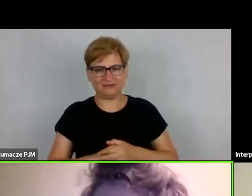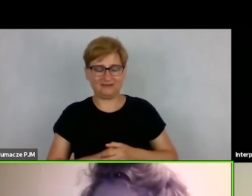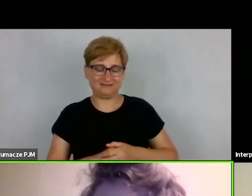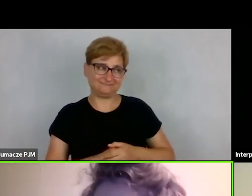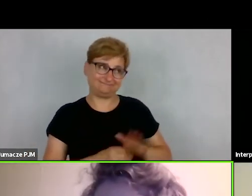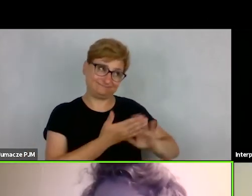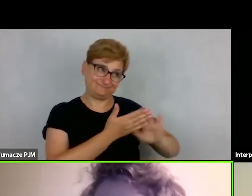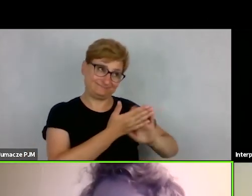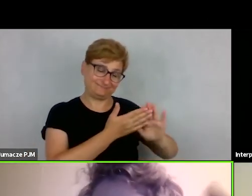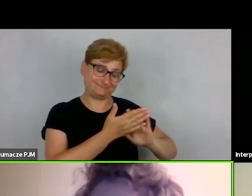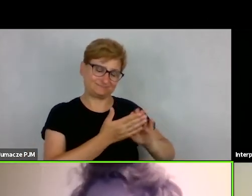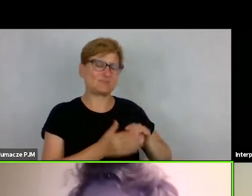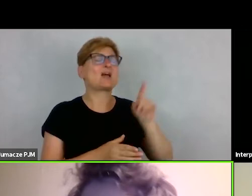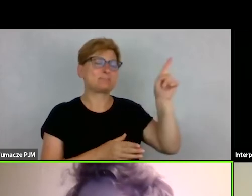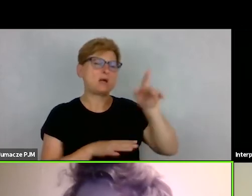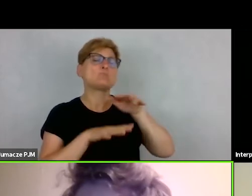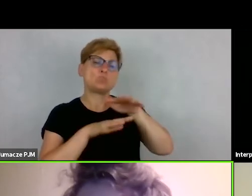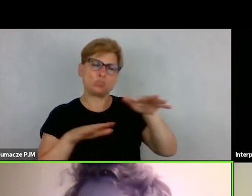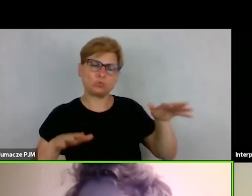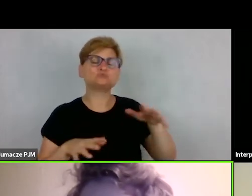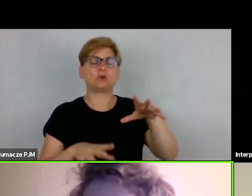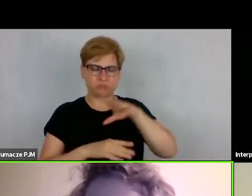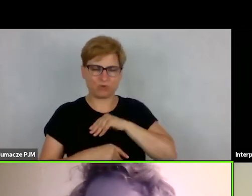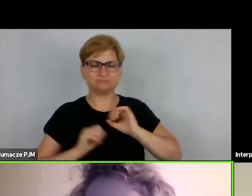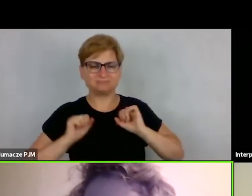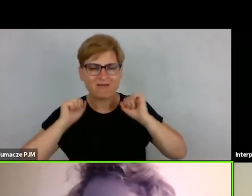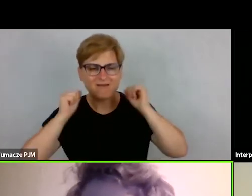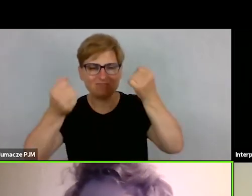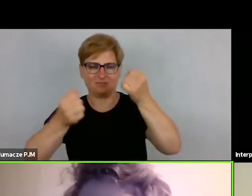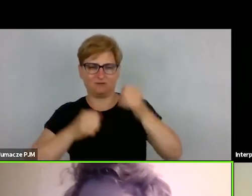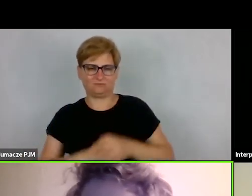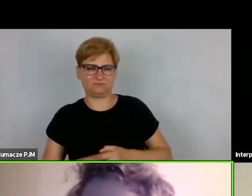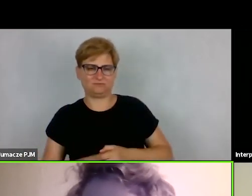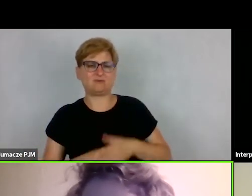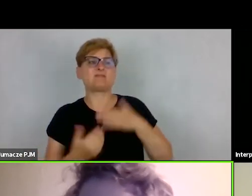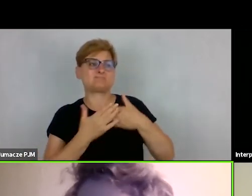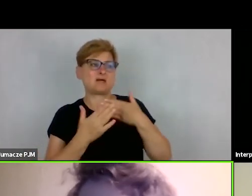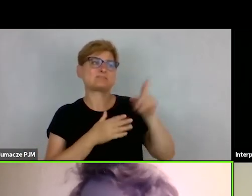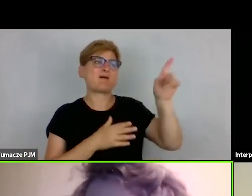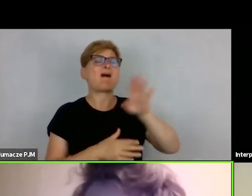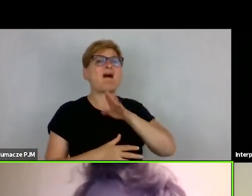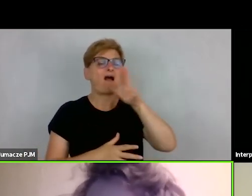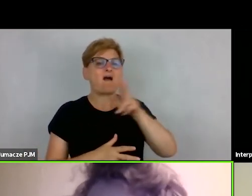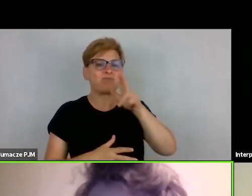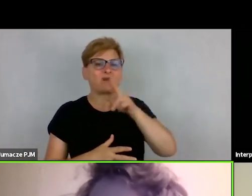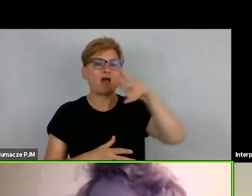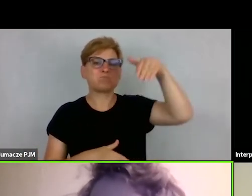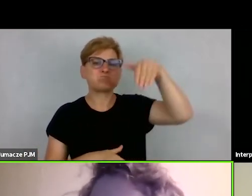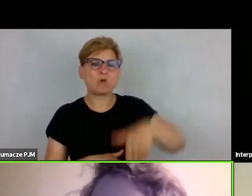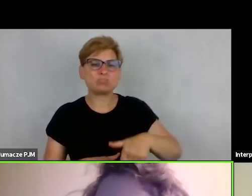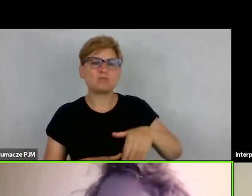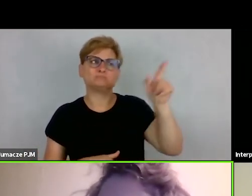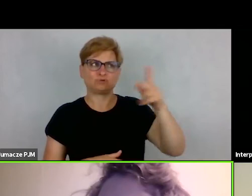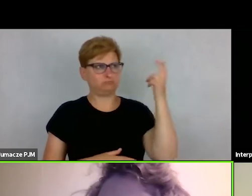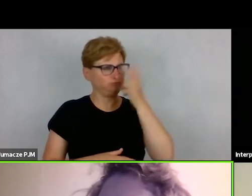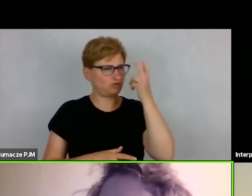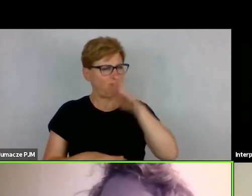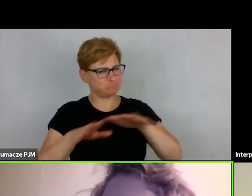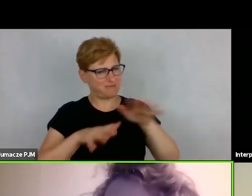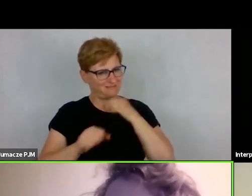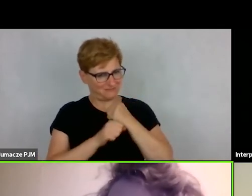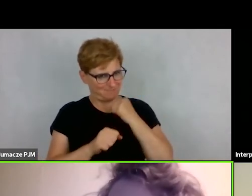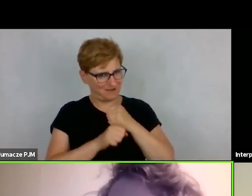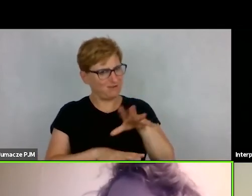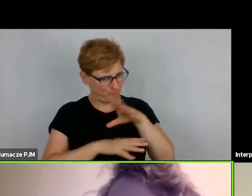got. I'm not sure that I fully understand it. It's written in English, so I will just read it. What advice will you